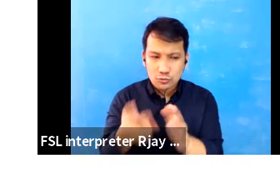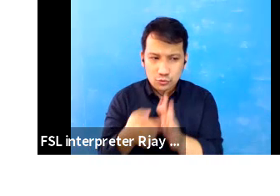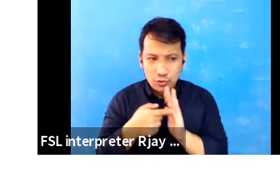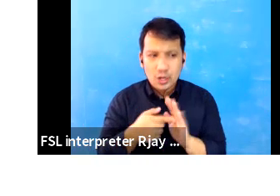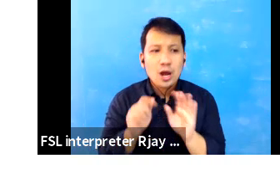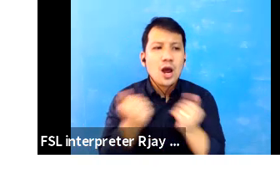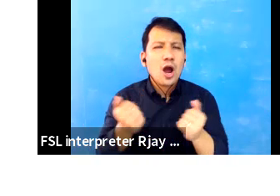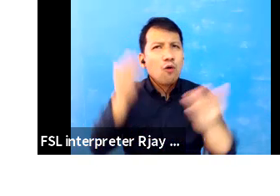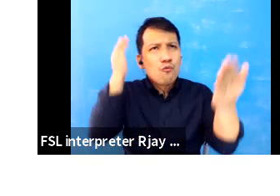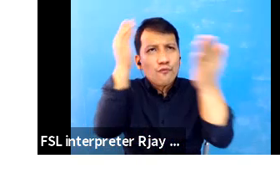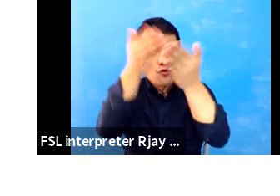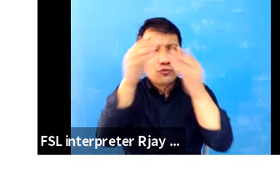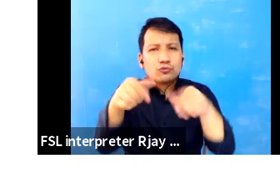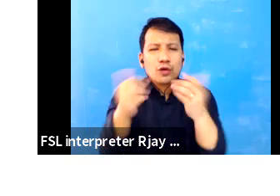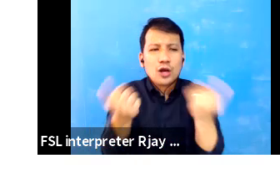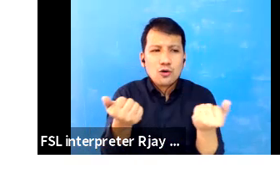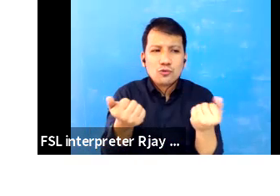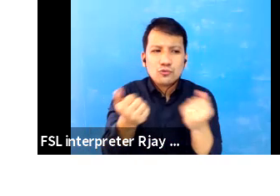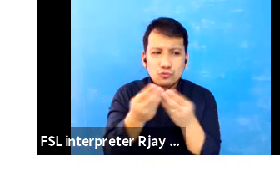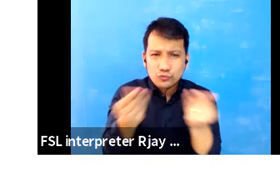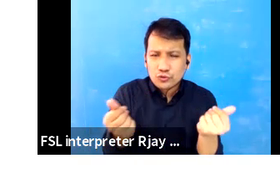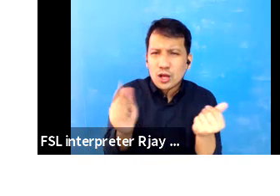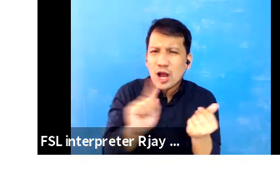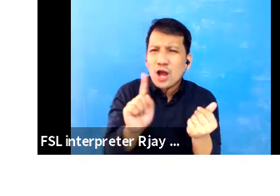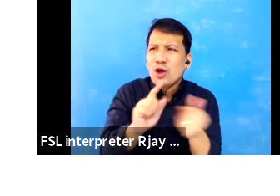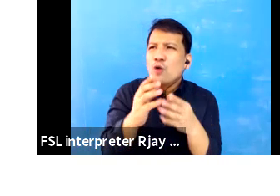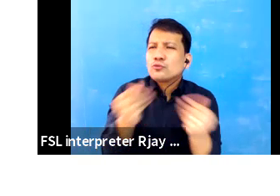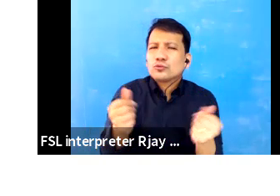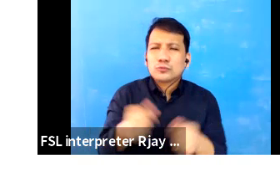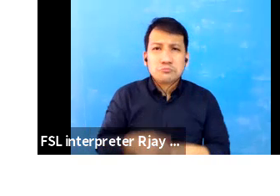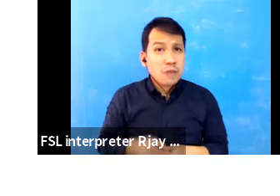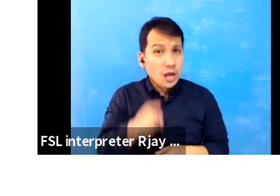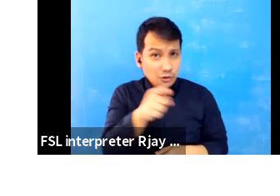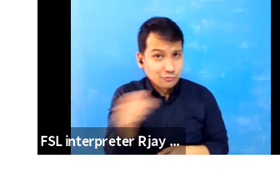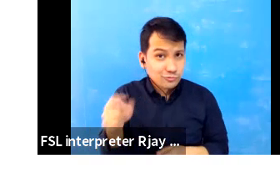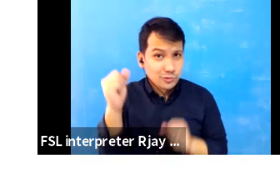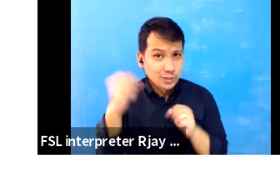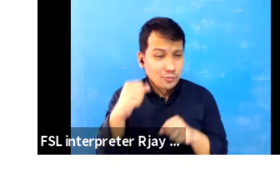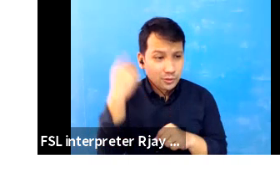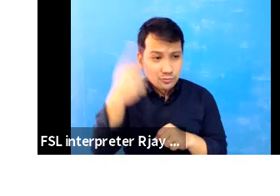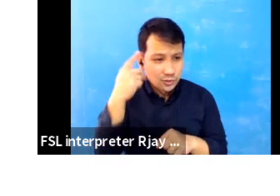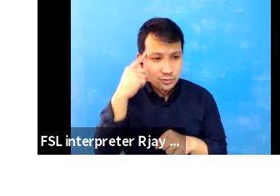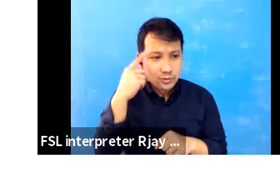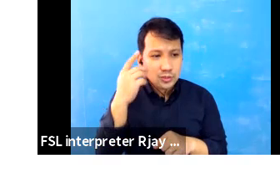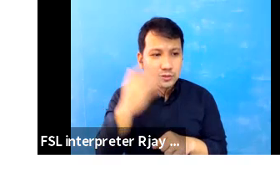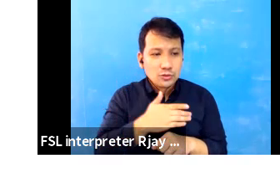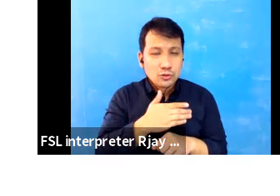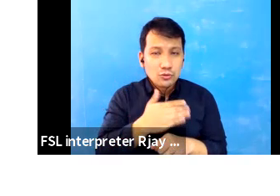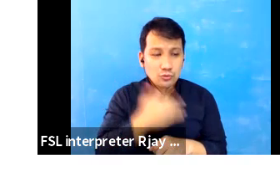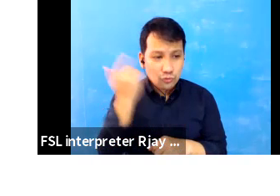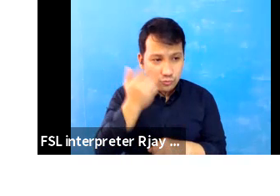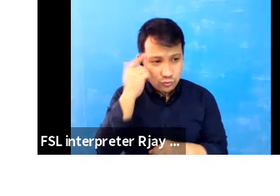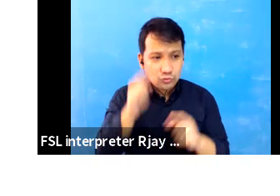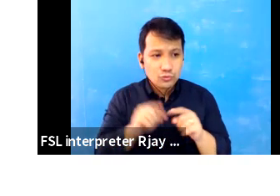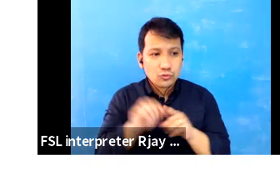address malnutrition? I know all of you will agree that the Philippine government is committed to attain